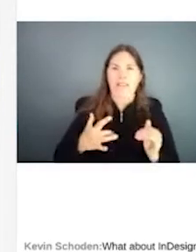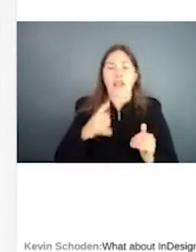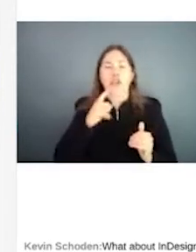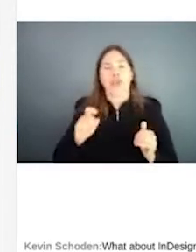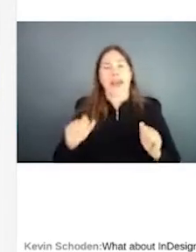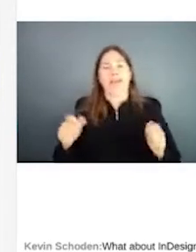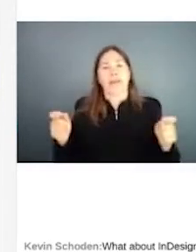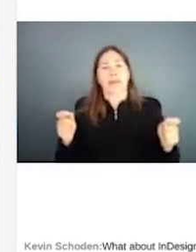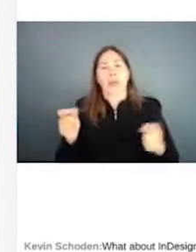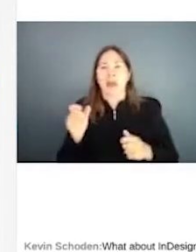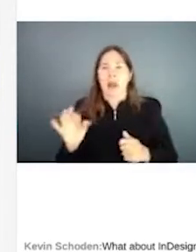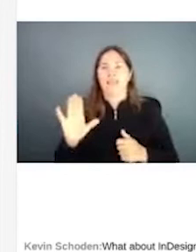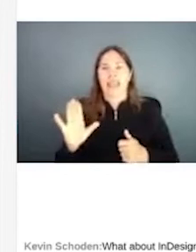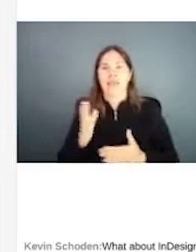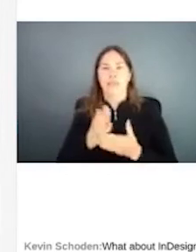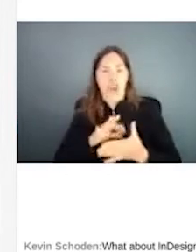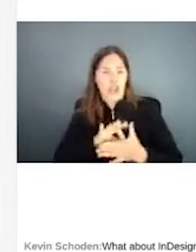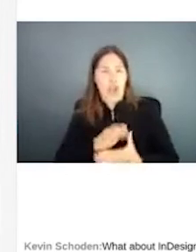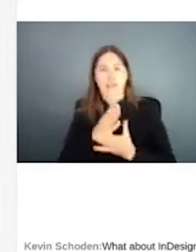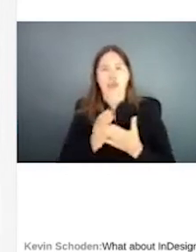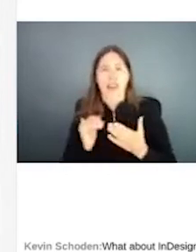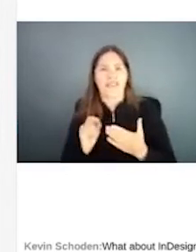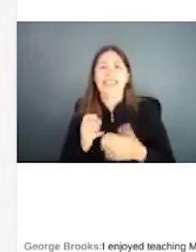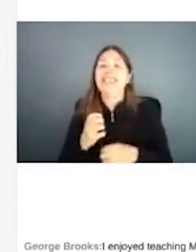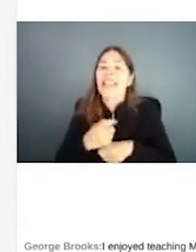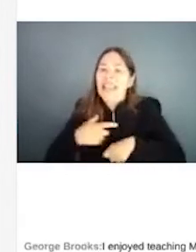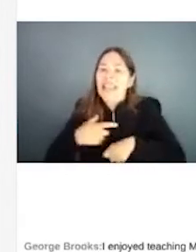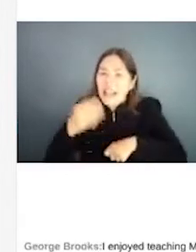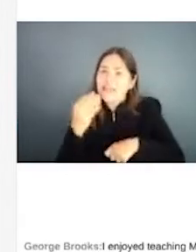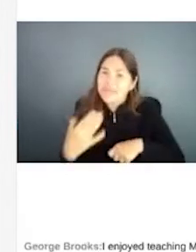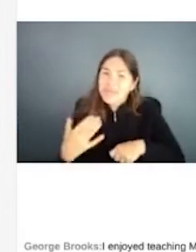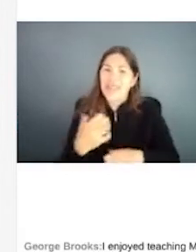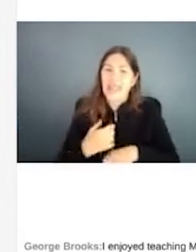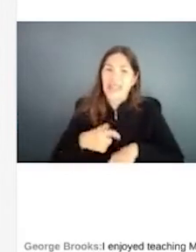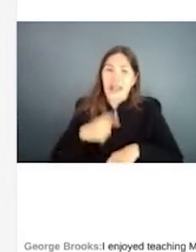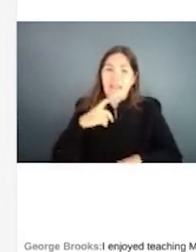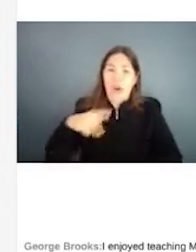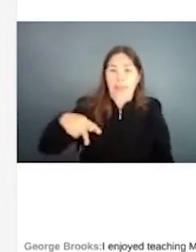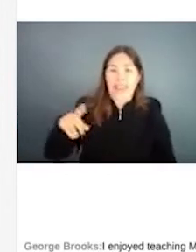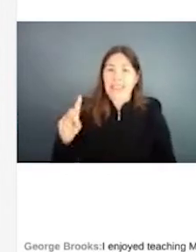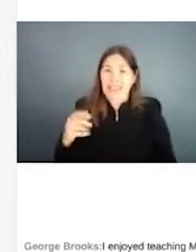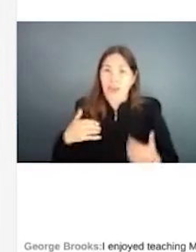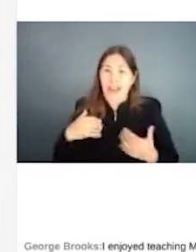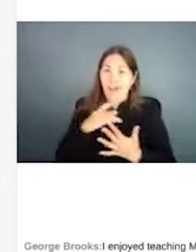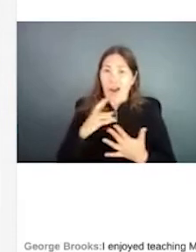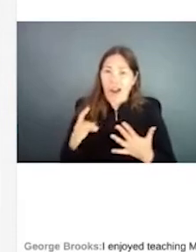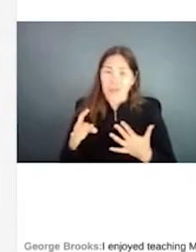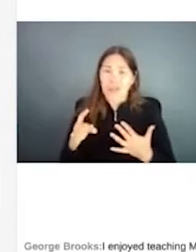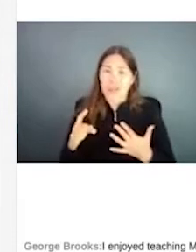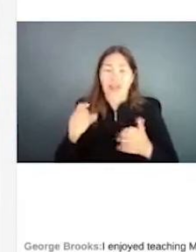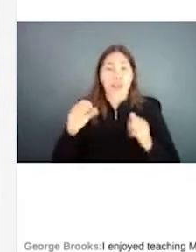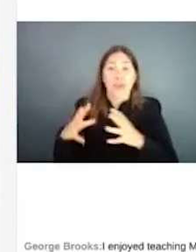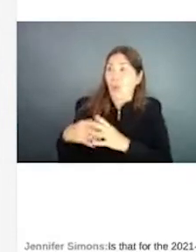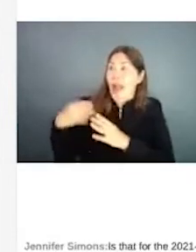the content, and it does take time. So for PD, you have options, right? You can go out and you